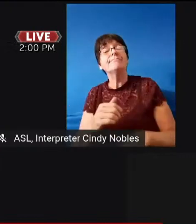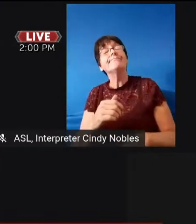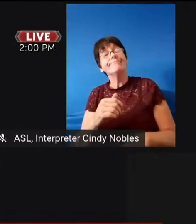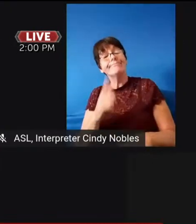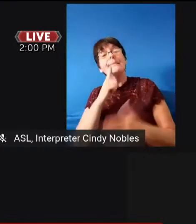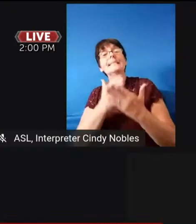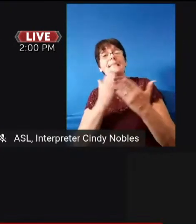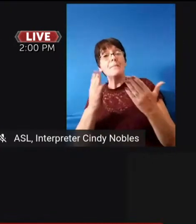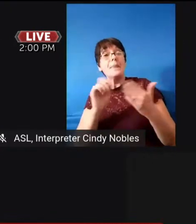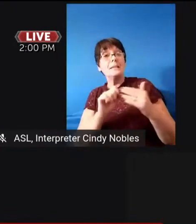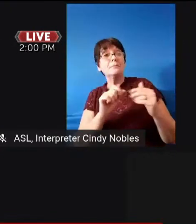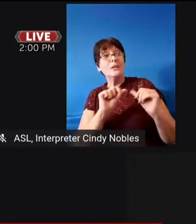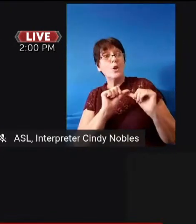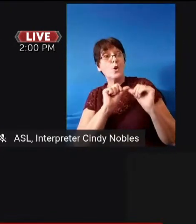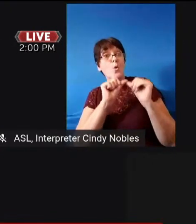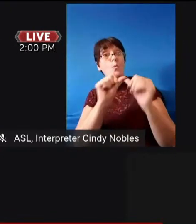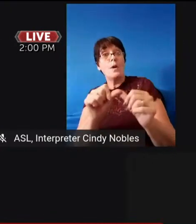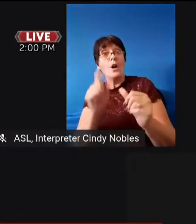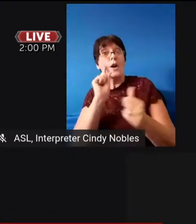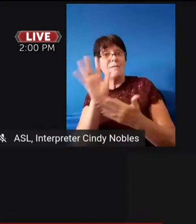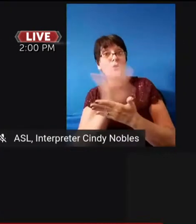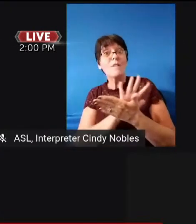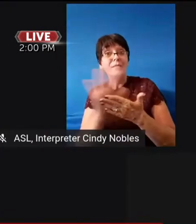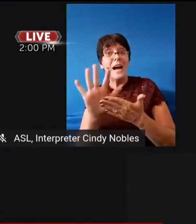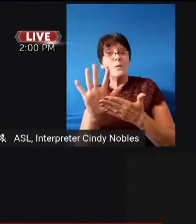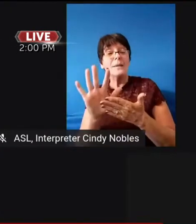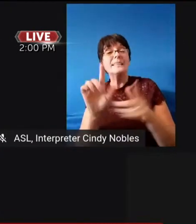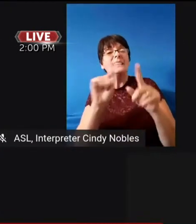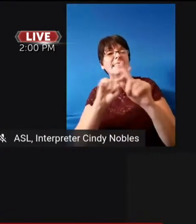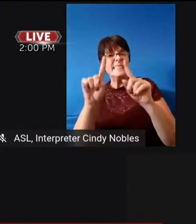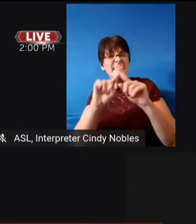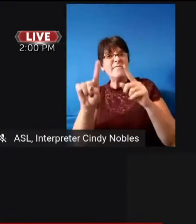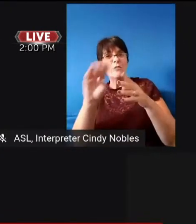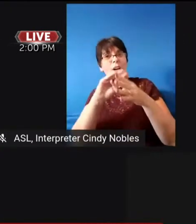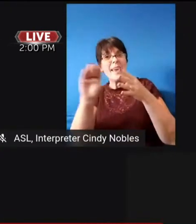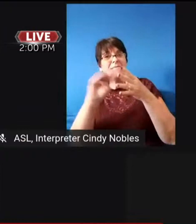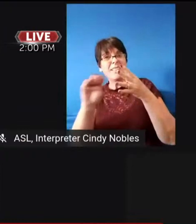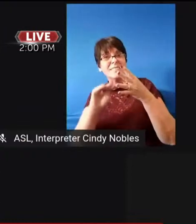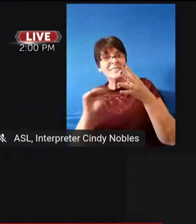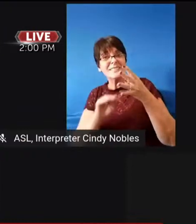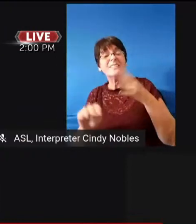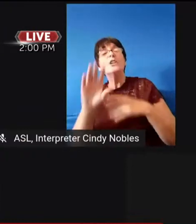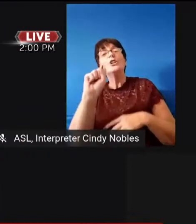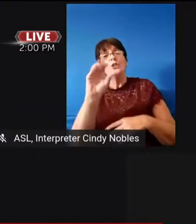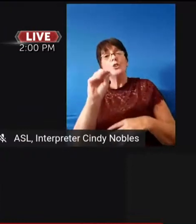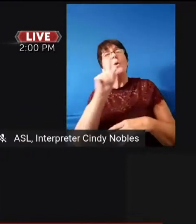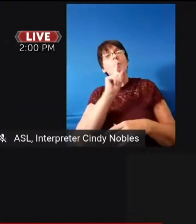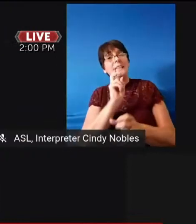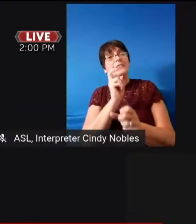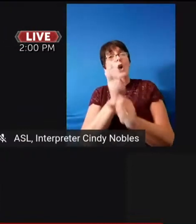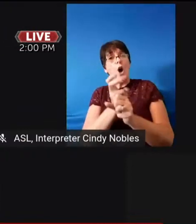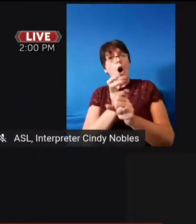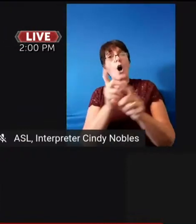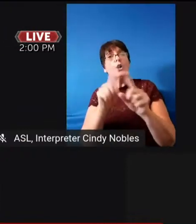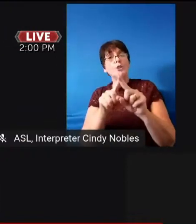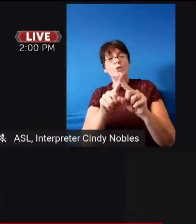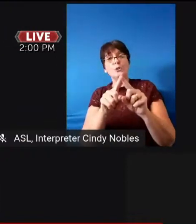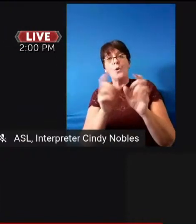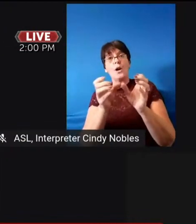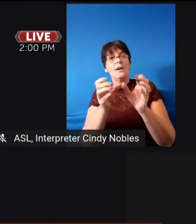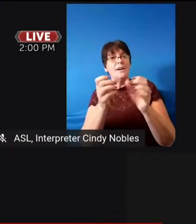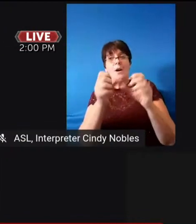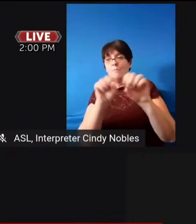been going on for the last 5 weeks at various degrees as well. So it is difficult to break them all out.